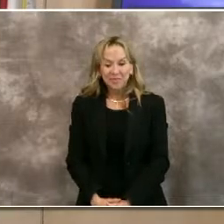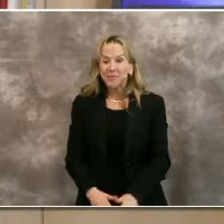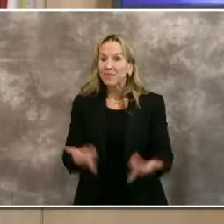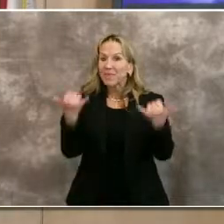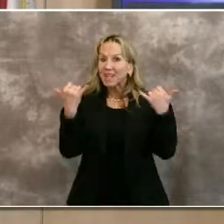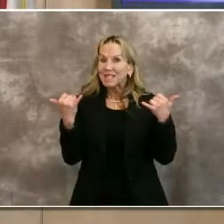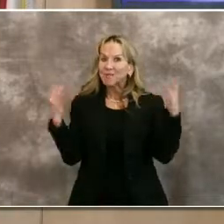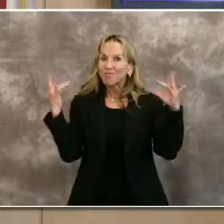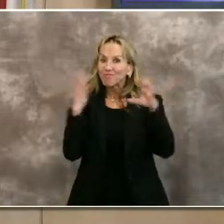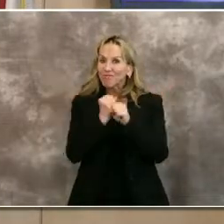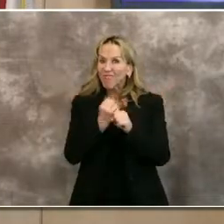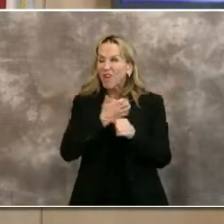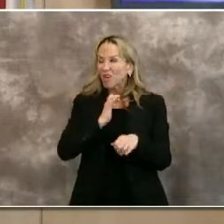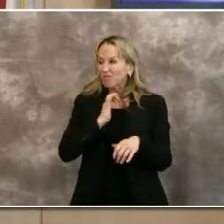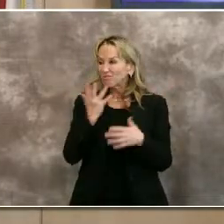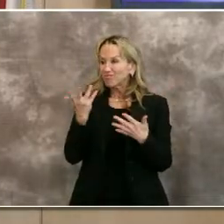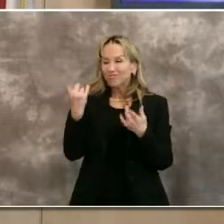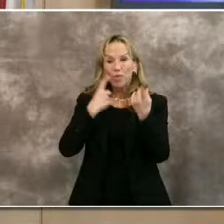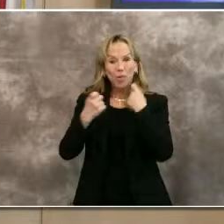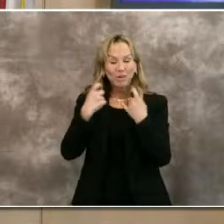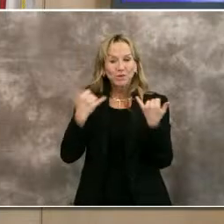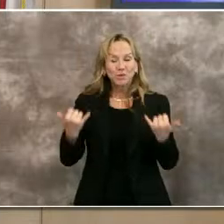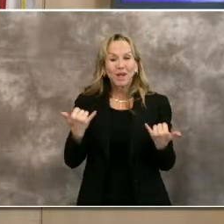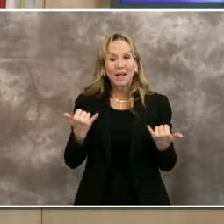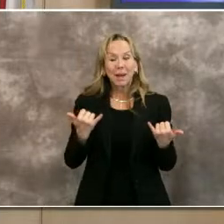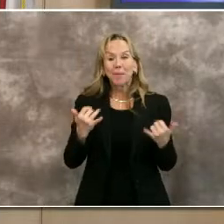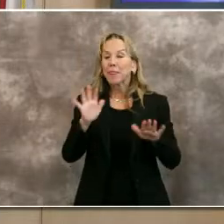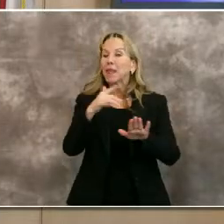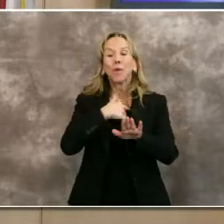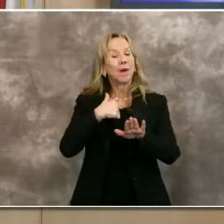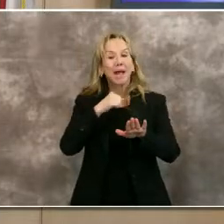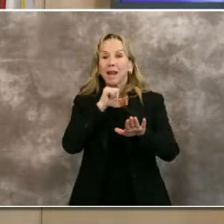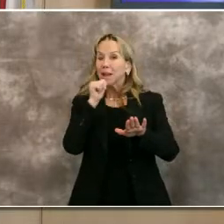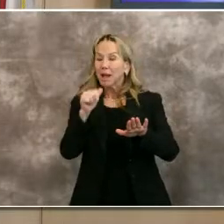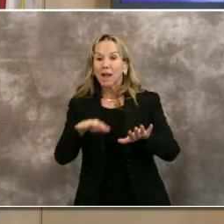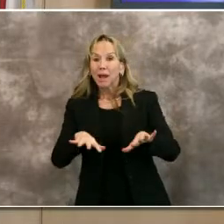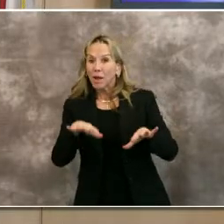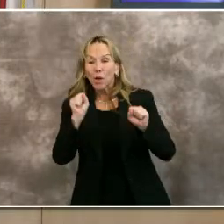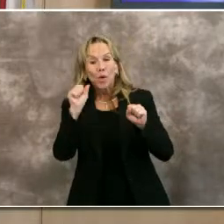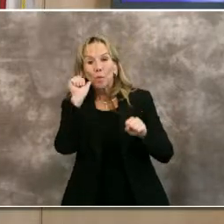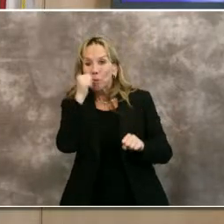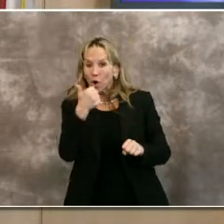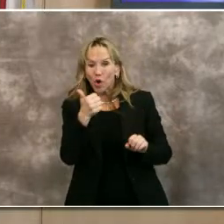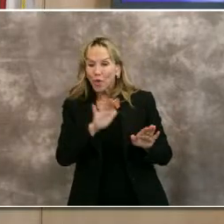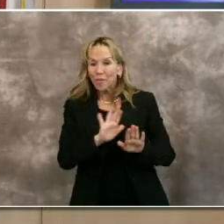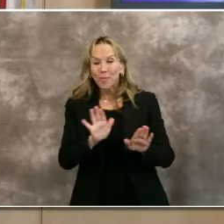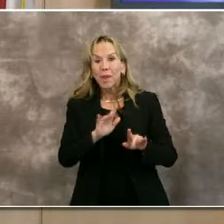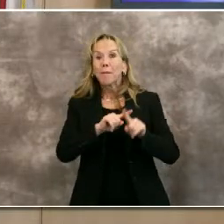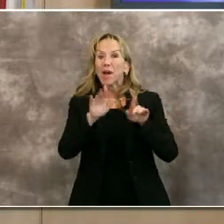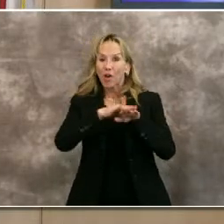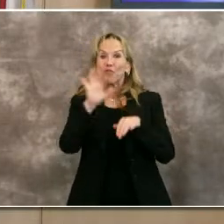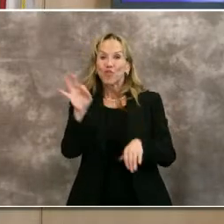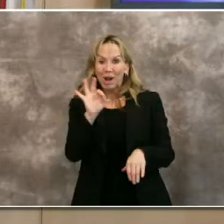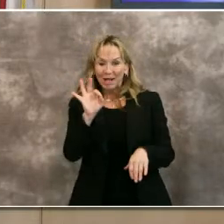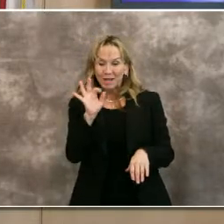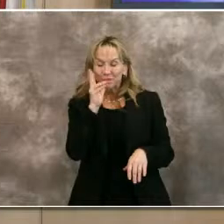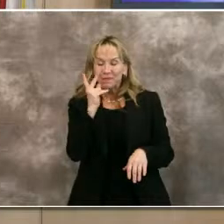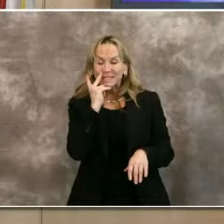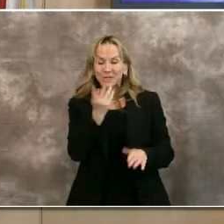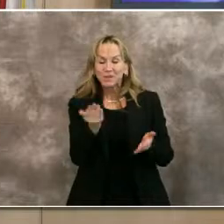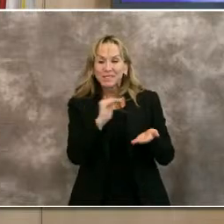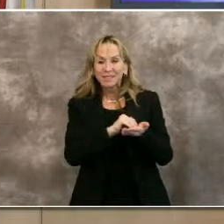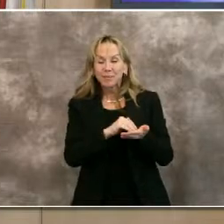Well, that concludes our questions for today. We will not be holding a press briefing tomorrow, but we will be back on Friday.